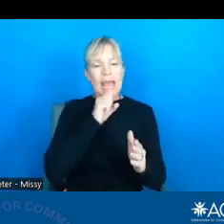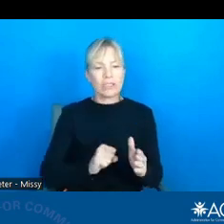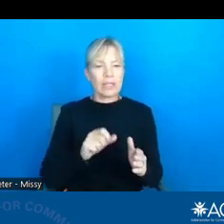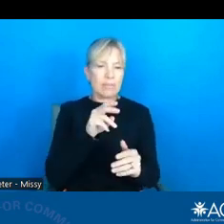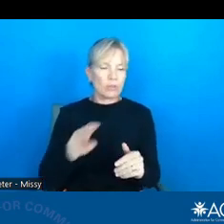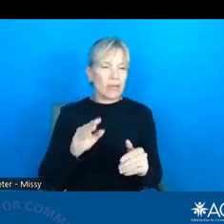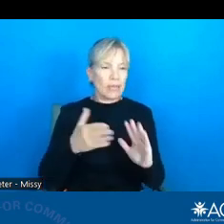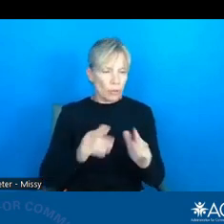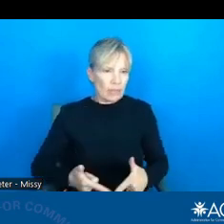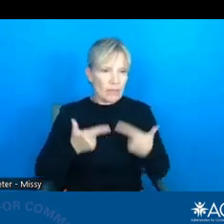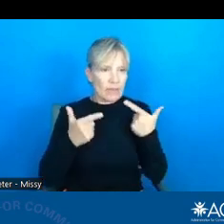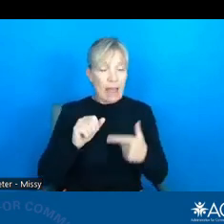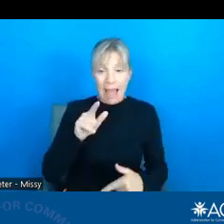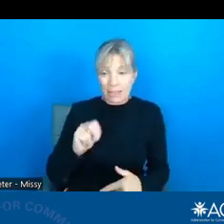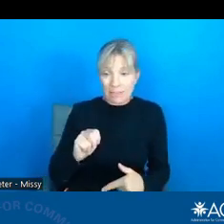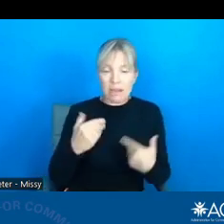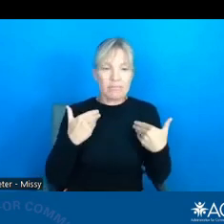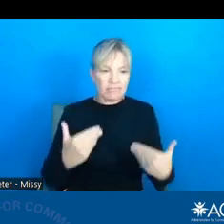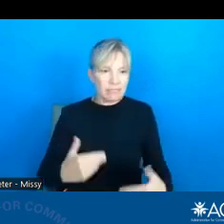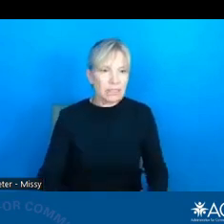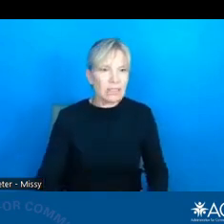of Community Living. Allison, please proceed.